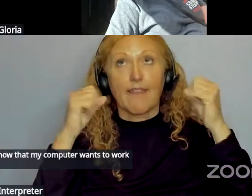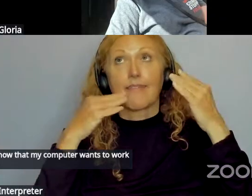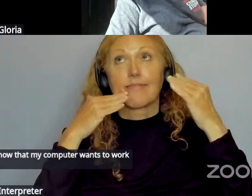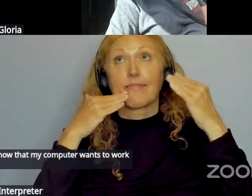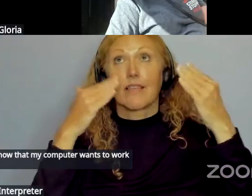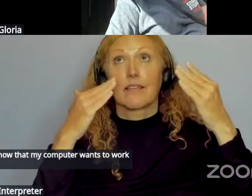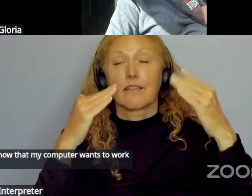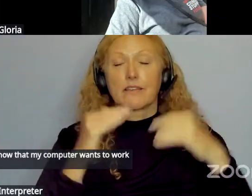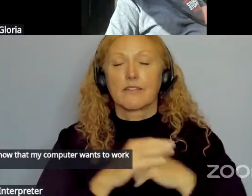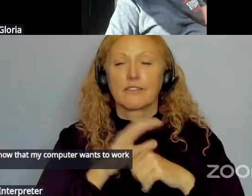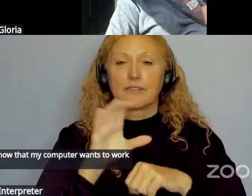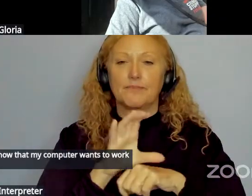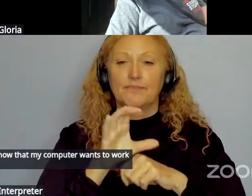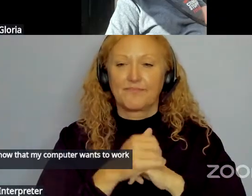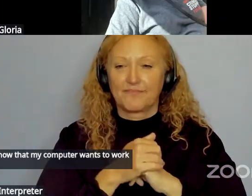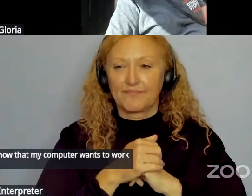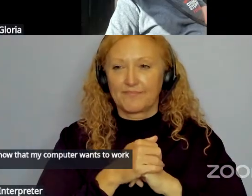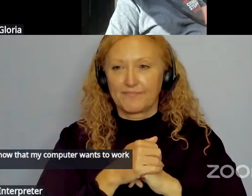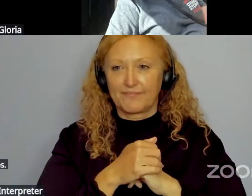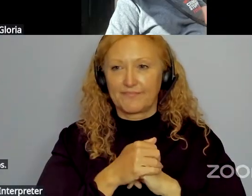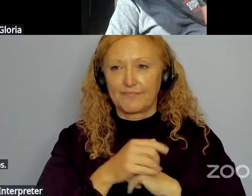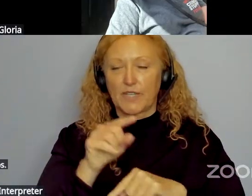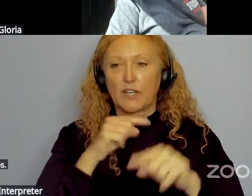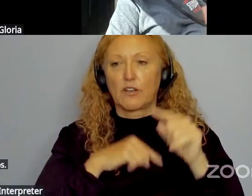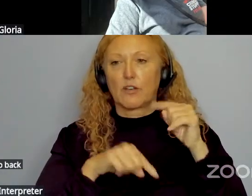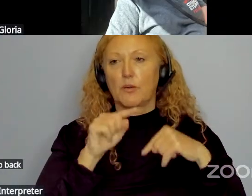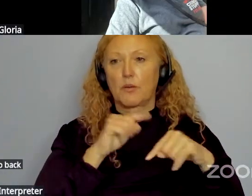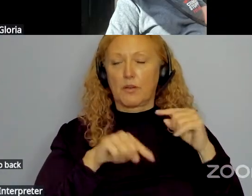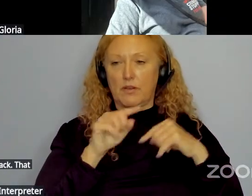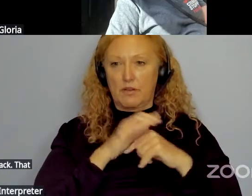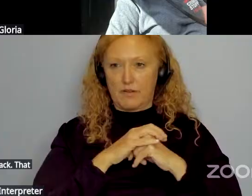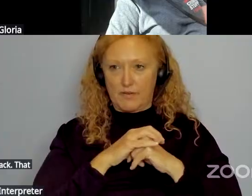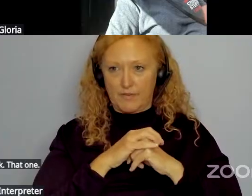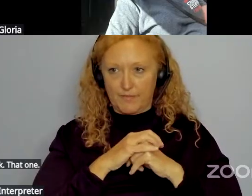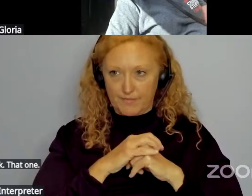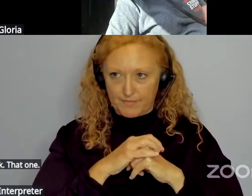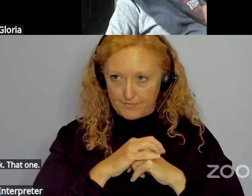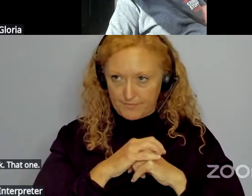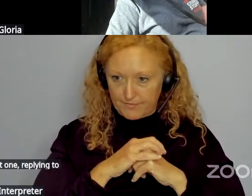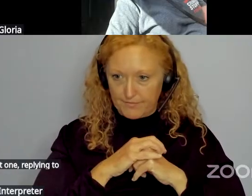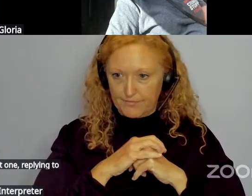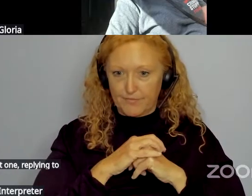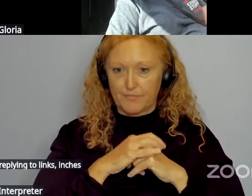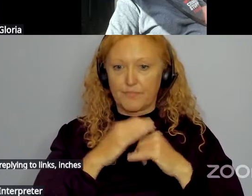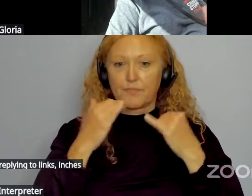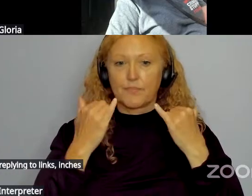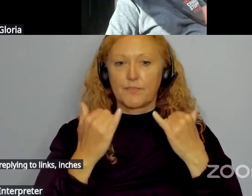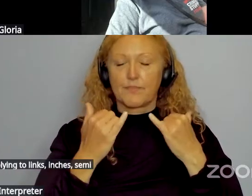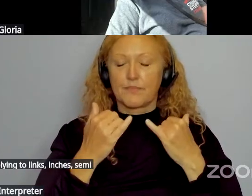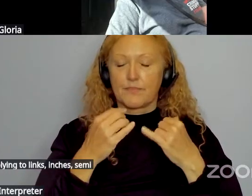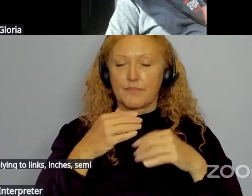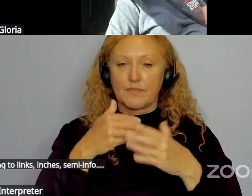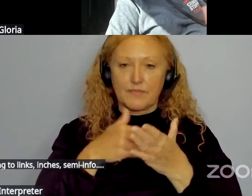Um, oops, go back. That one, replying to links, interest, semi